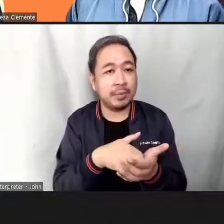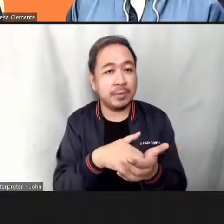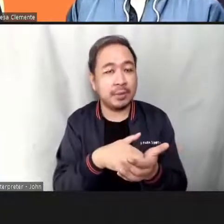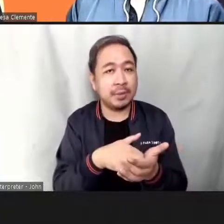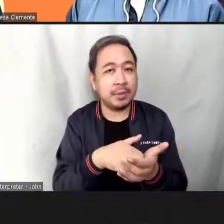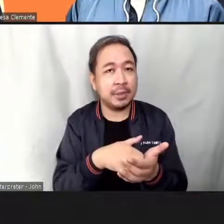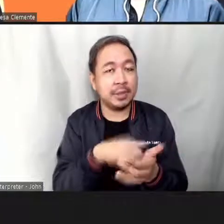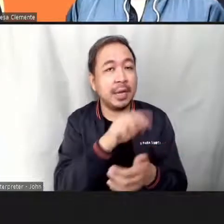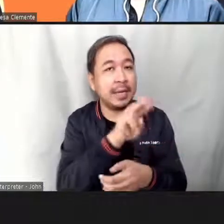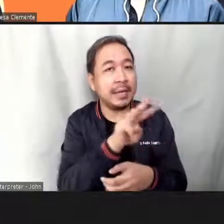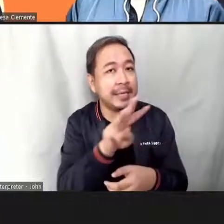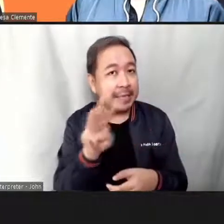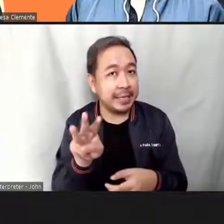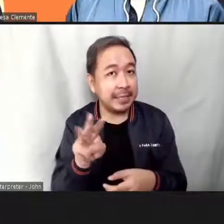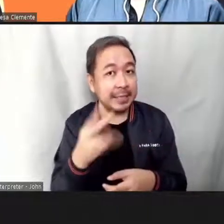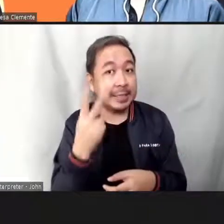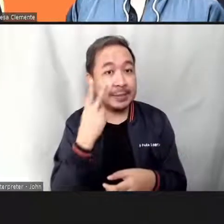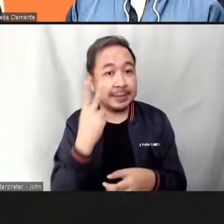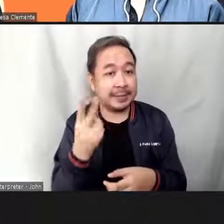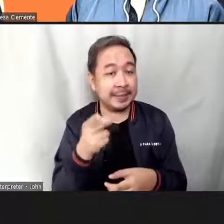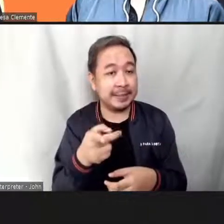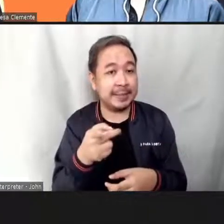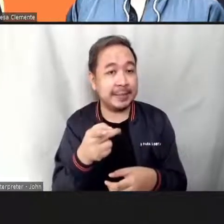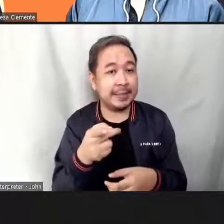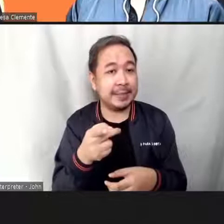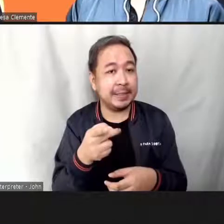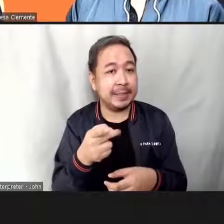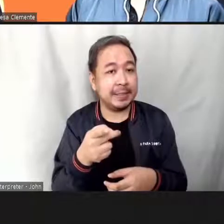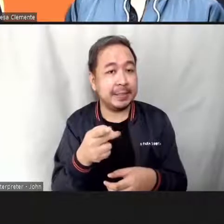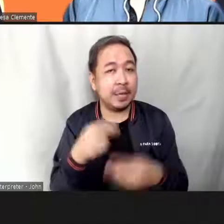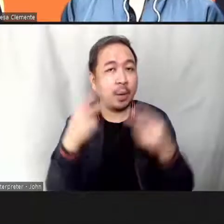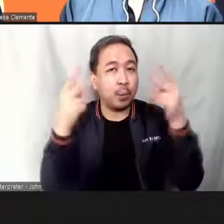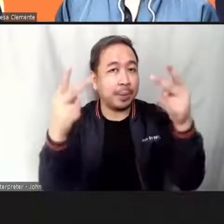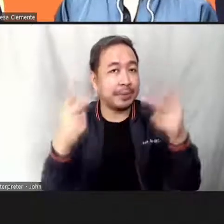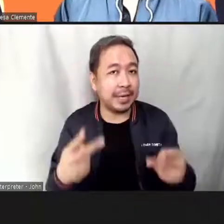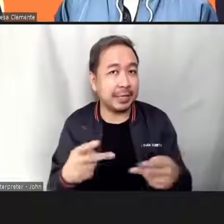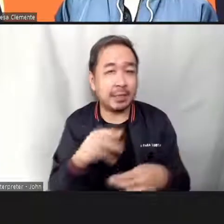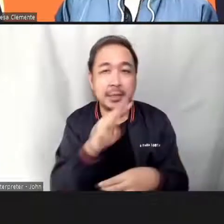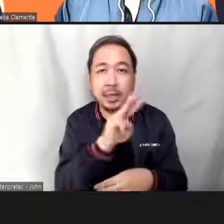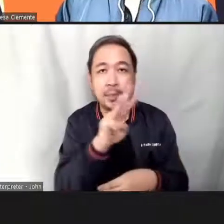link posted on our website,